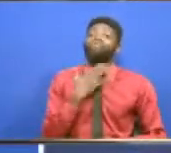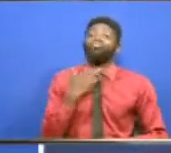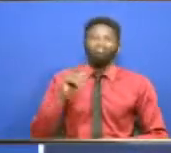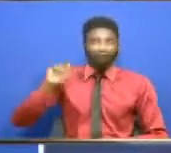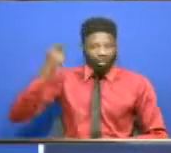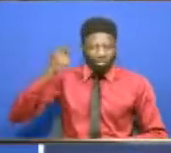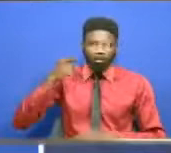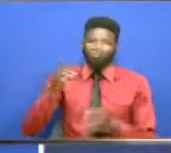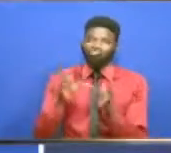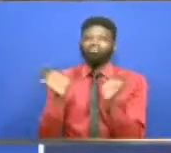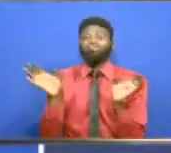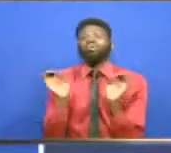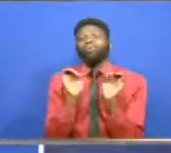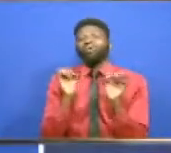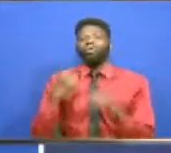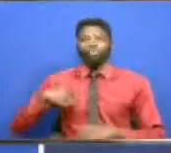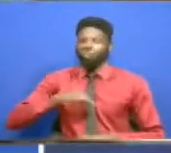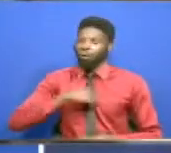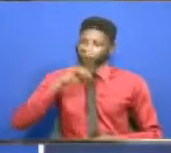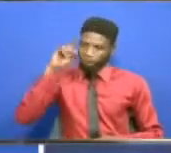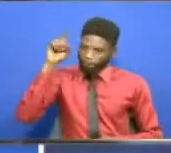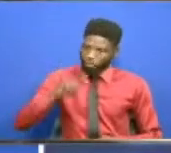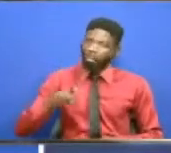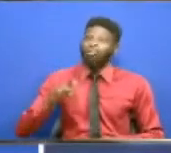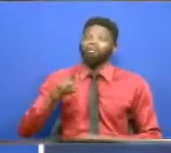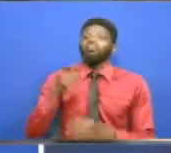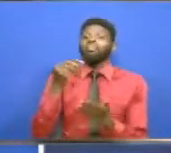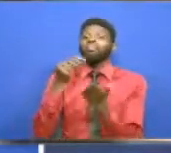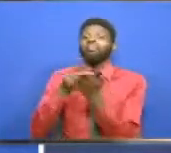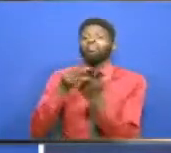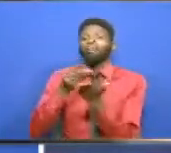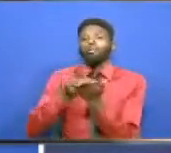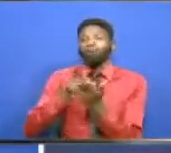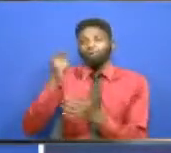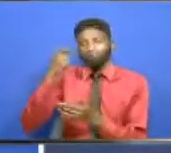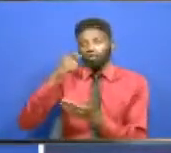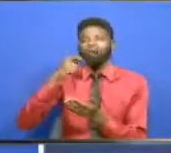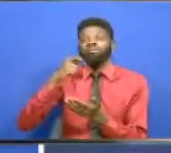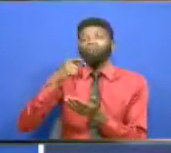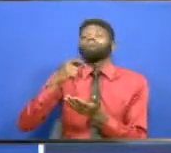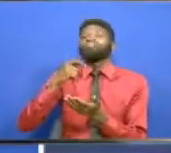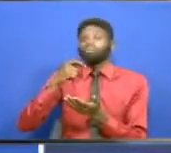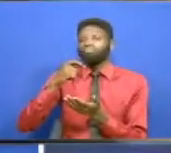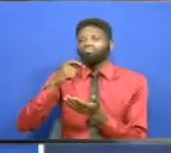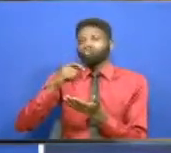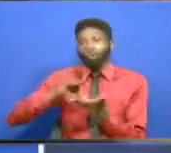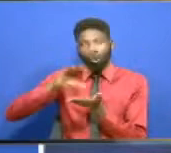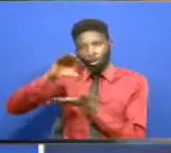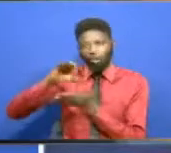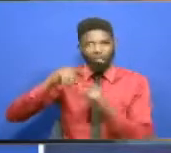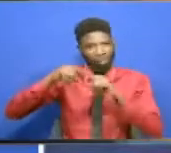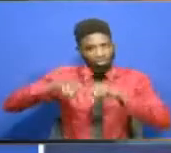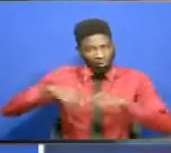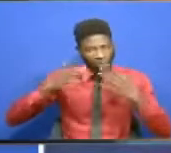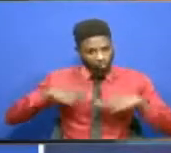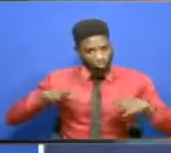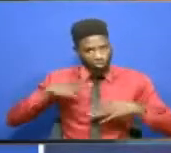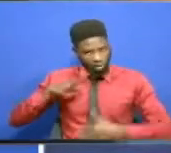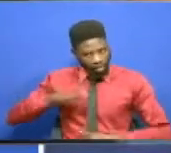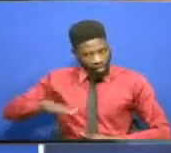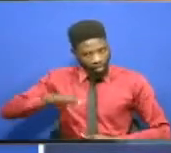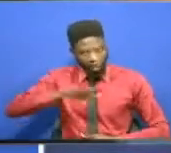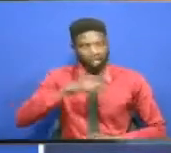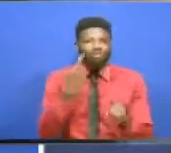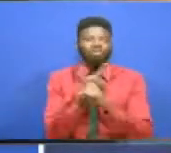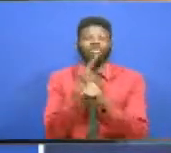Kenya, lazima keki ya Kenya igawe kulingana na wingi wa watu katika eneo mbalimbali za